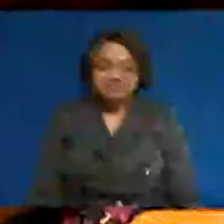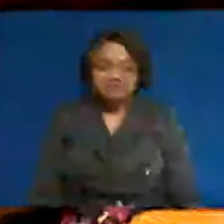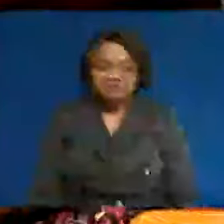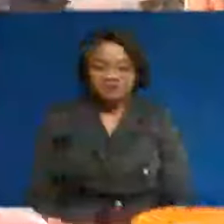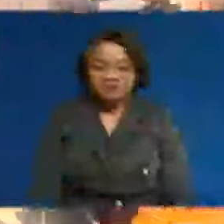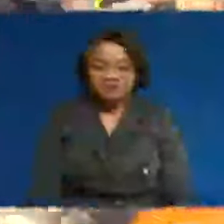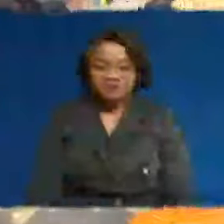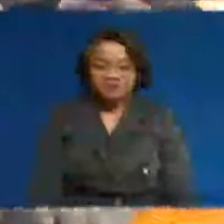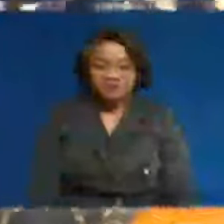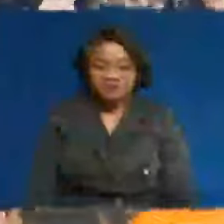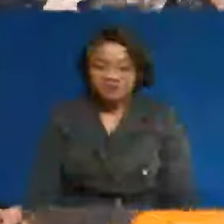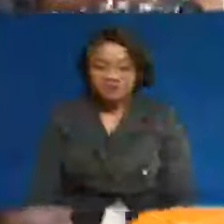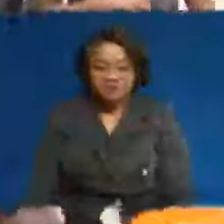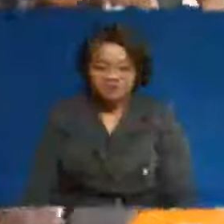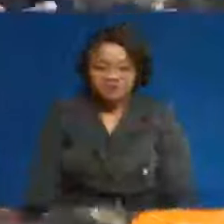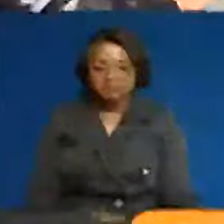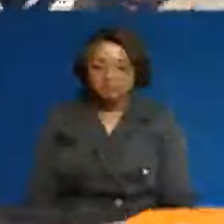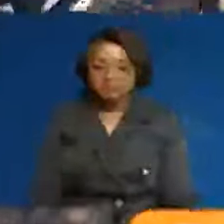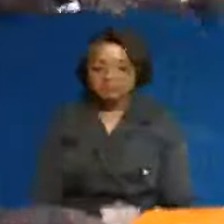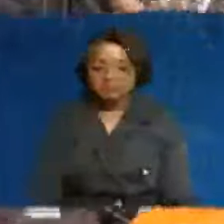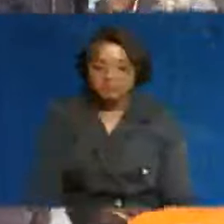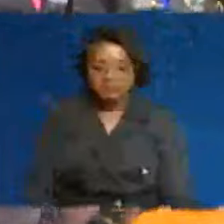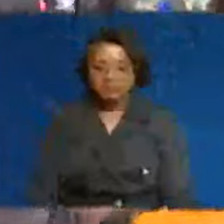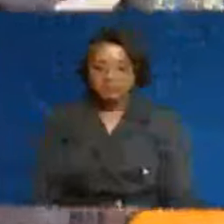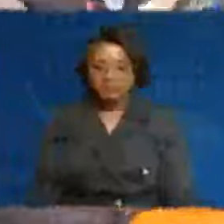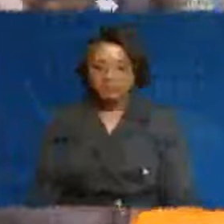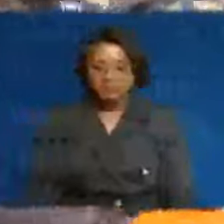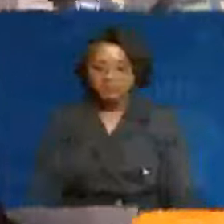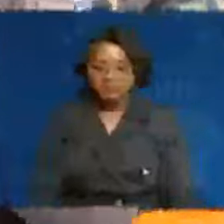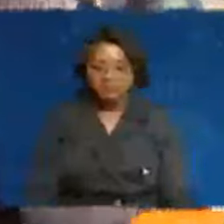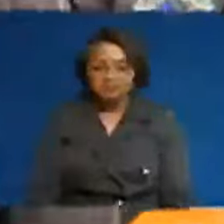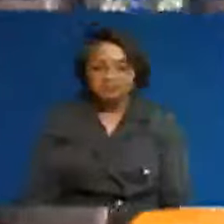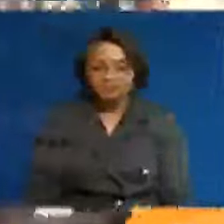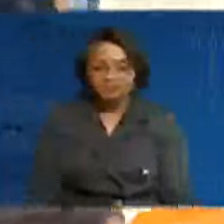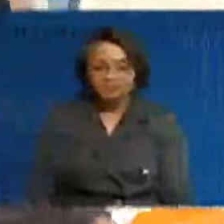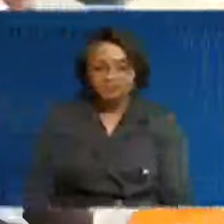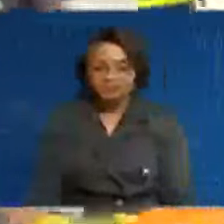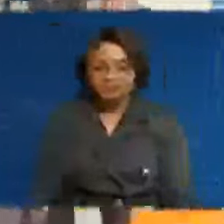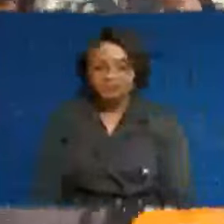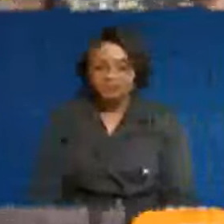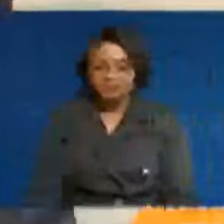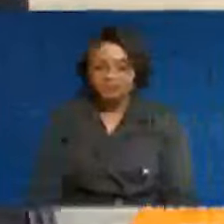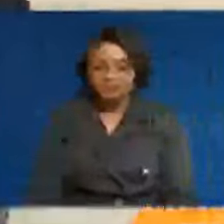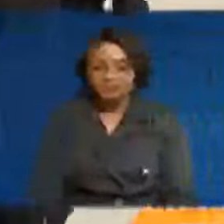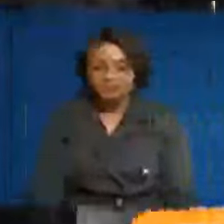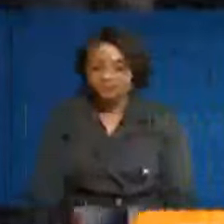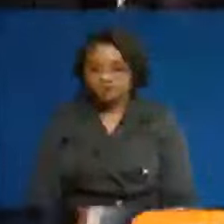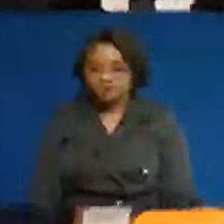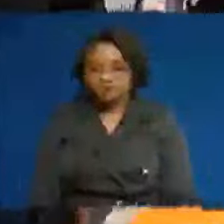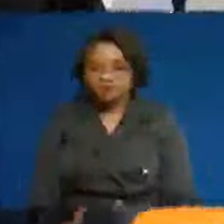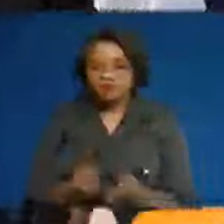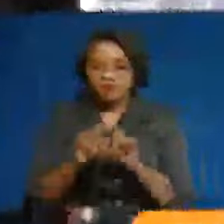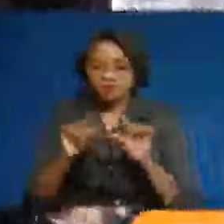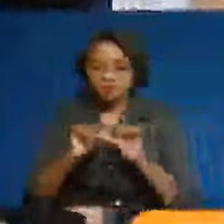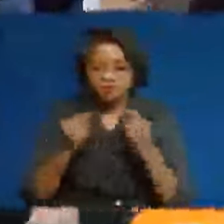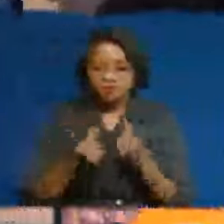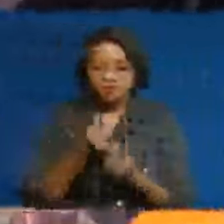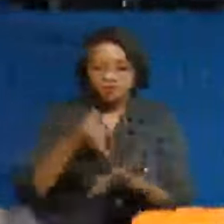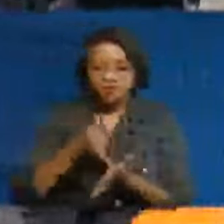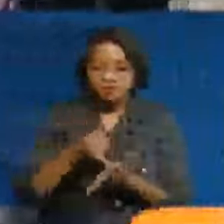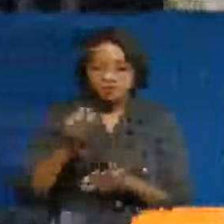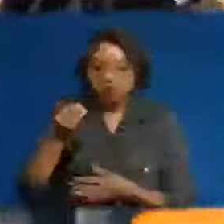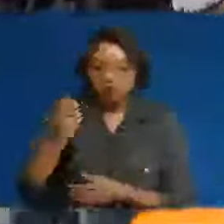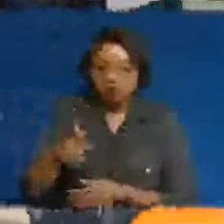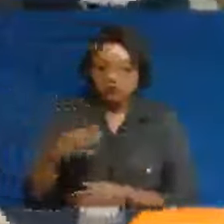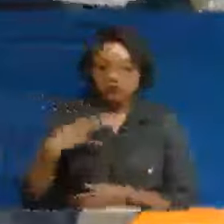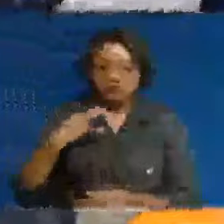for the wounded in the protests, has announced it will no longer do so. In a statement, the group comprising of volunteer doctors,